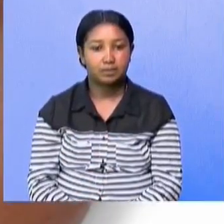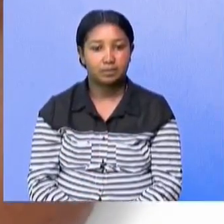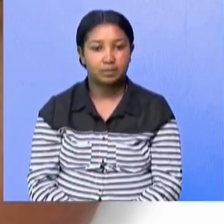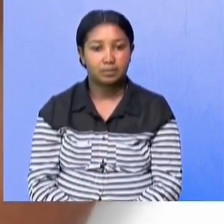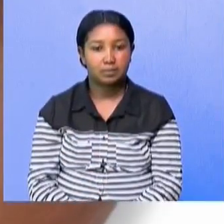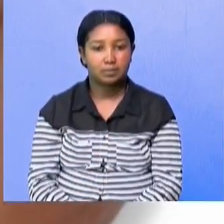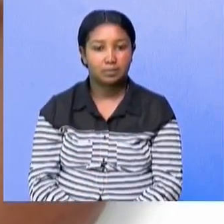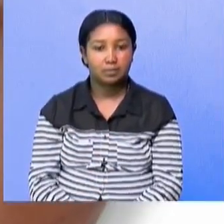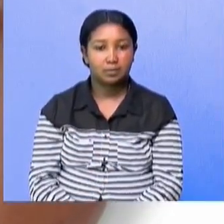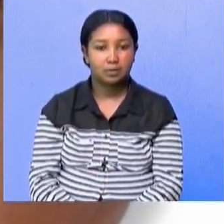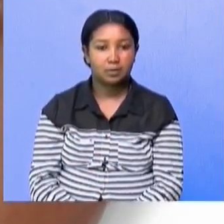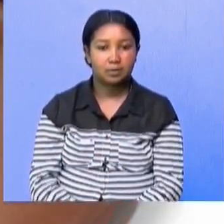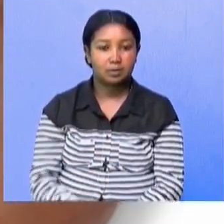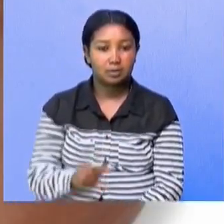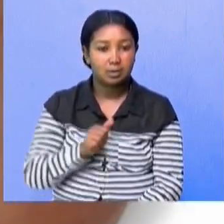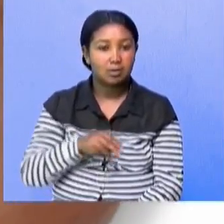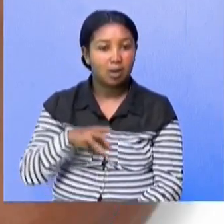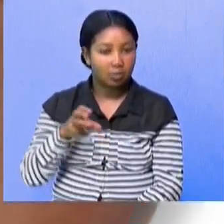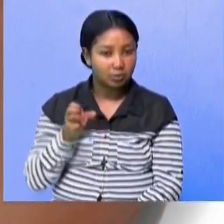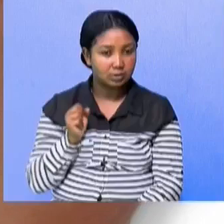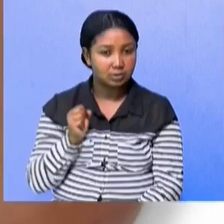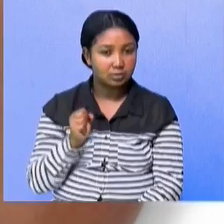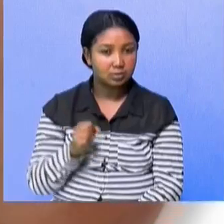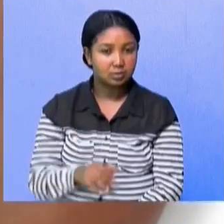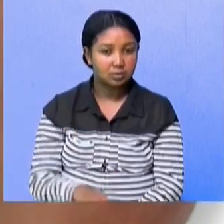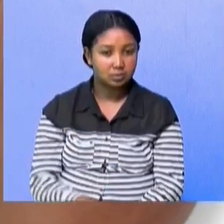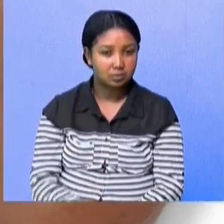I was